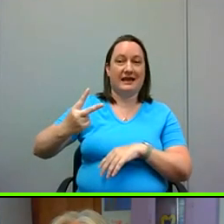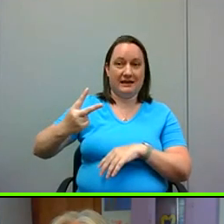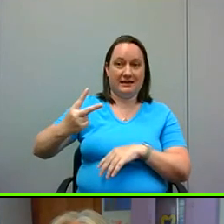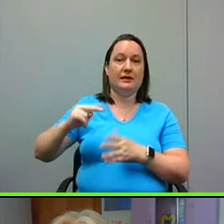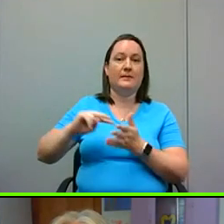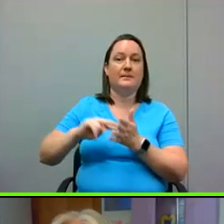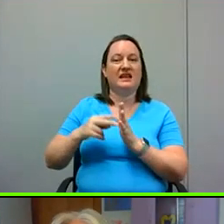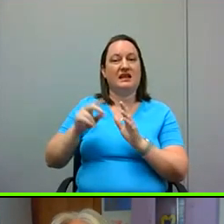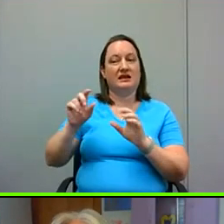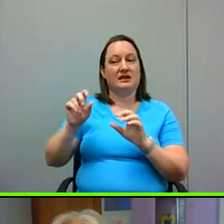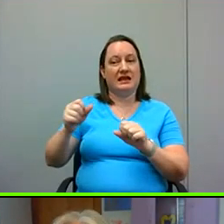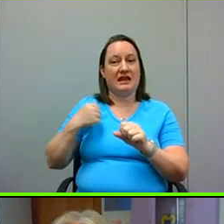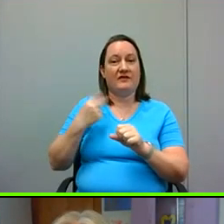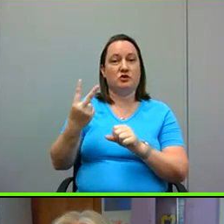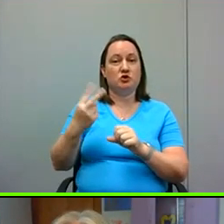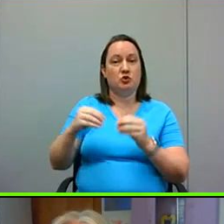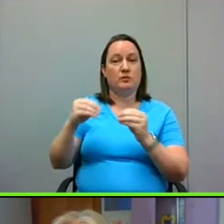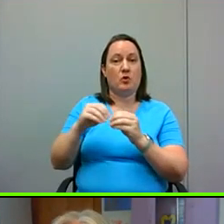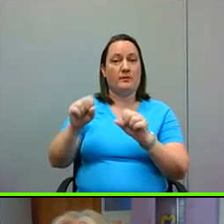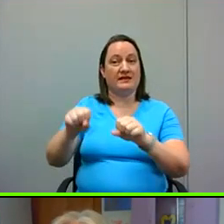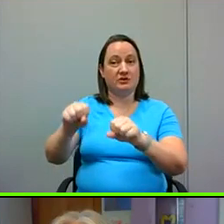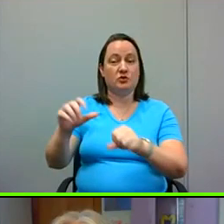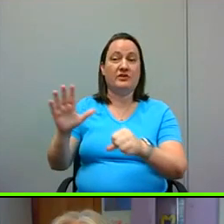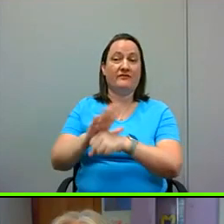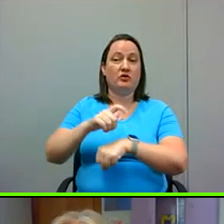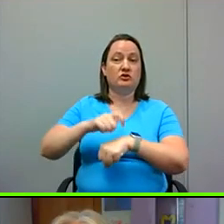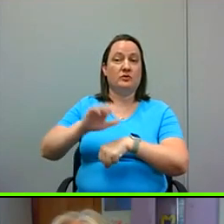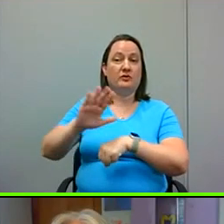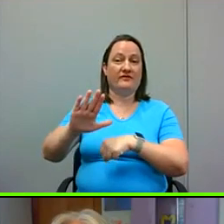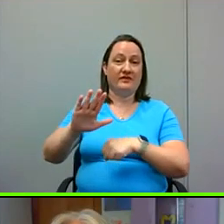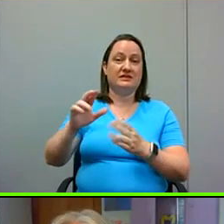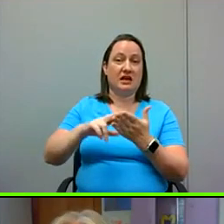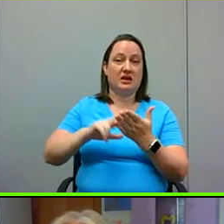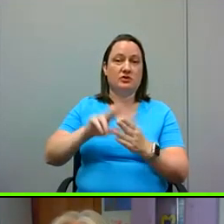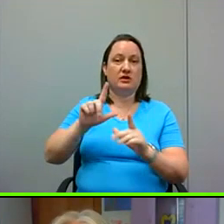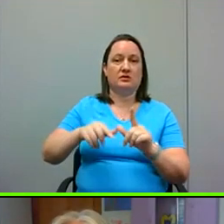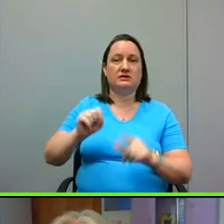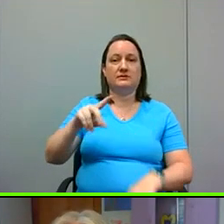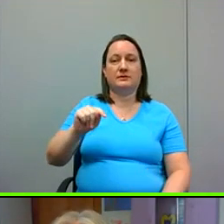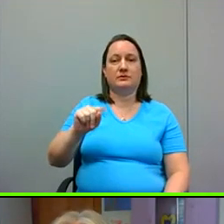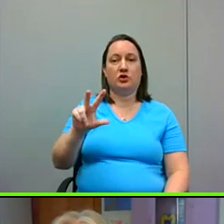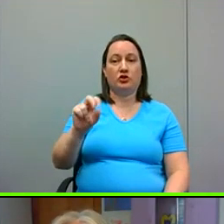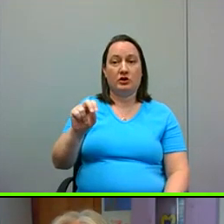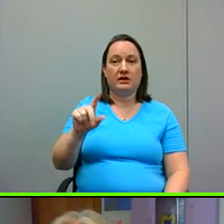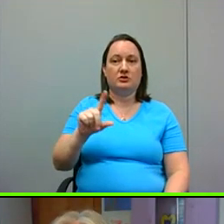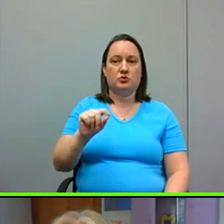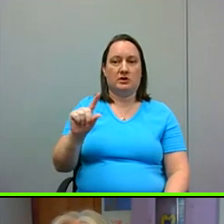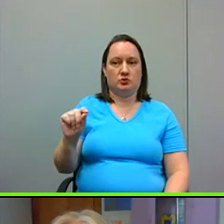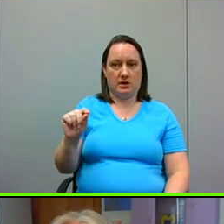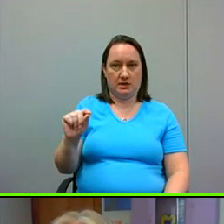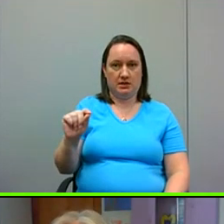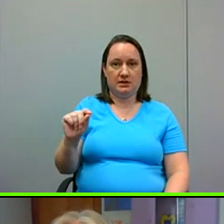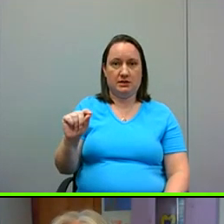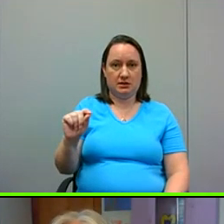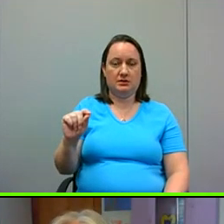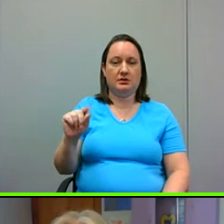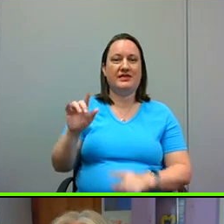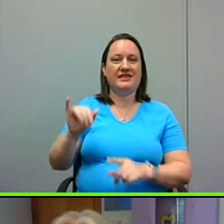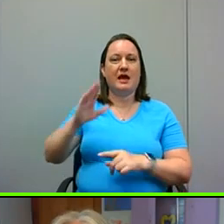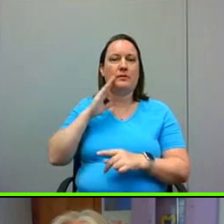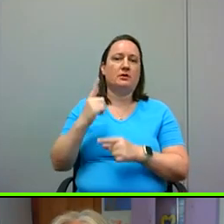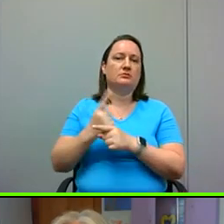potential renewals. The full term of his contract expires September 30th, 2020. So this would just be